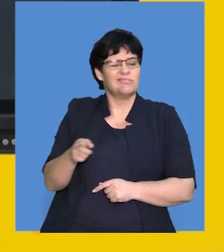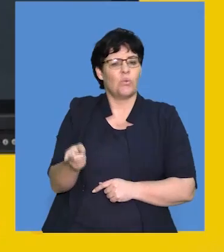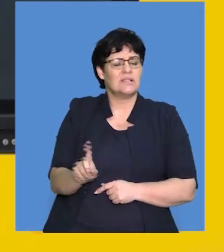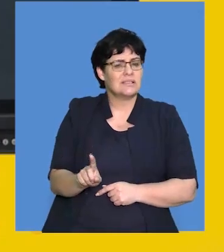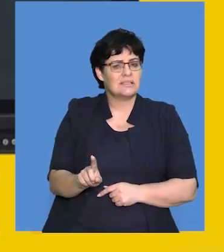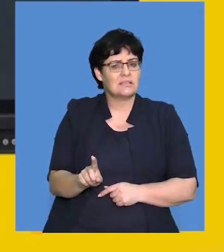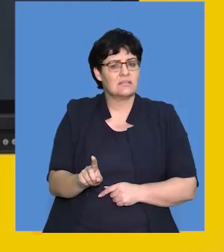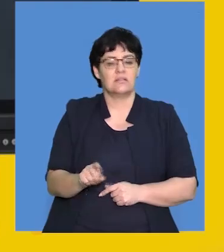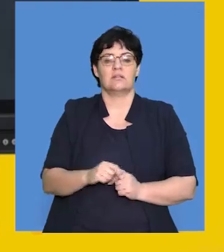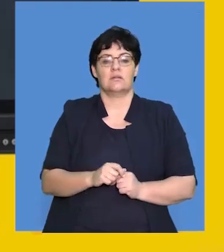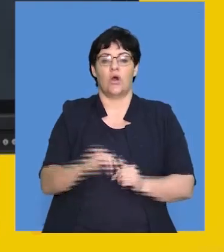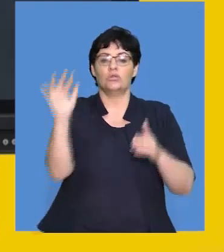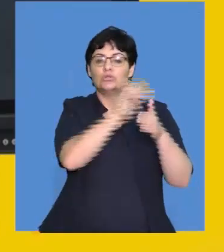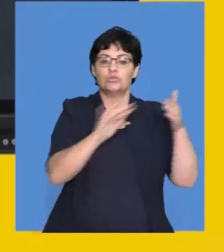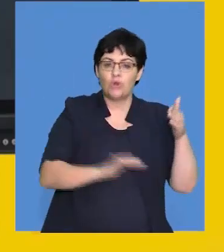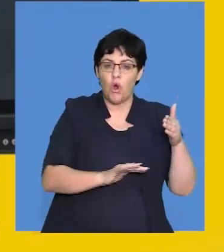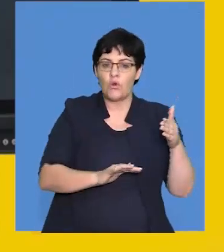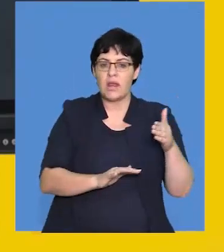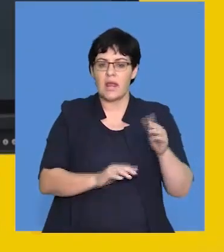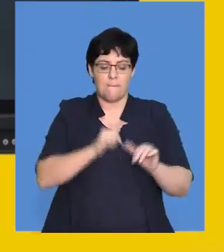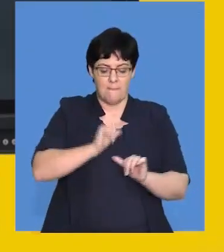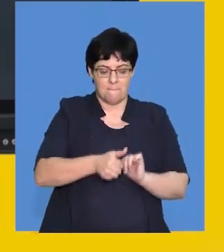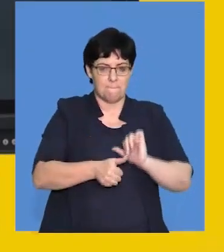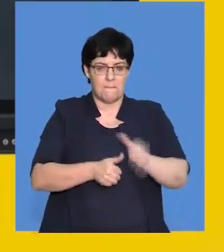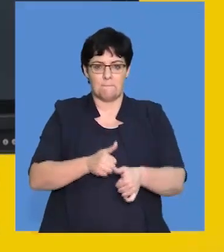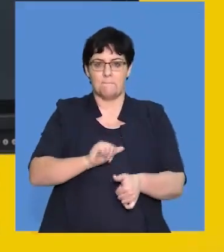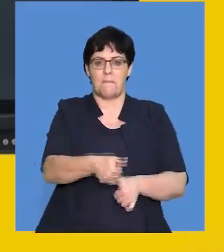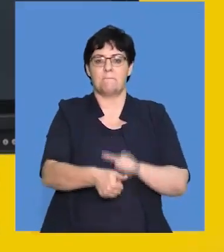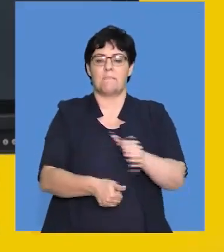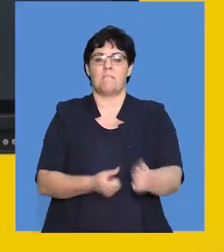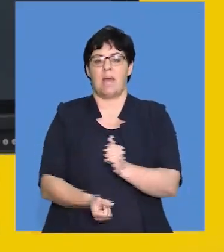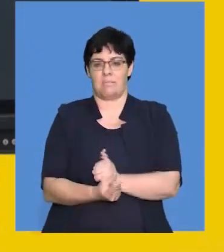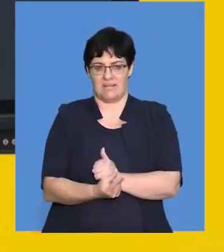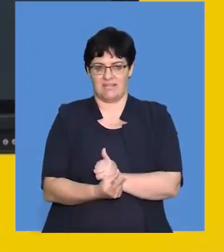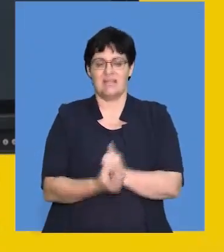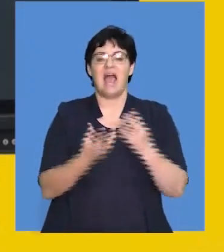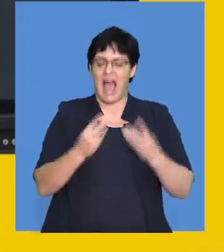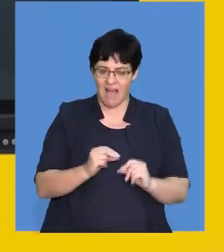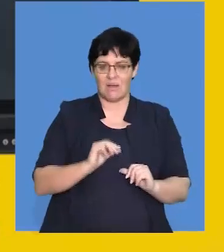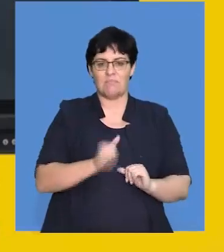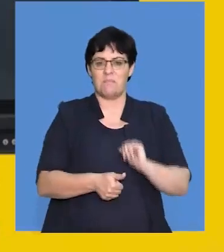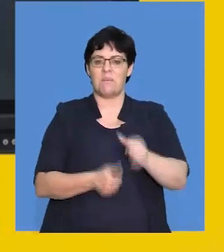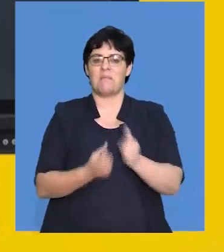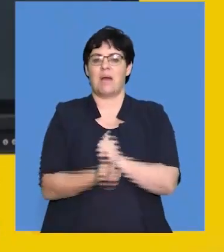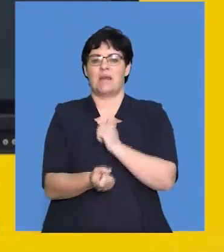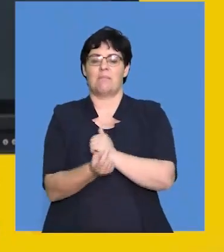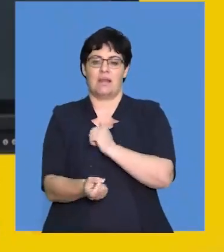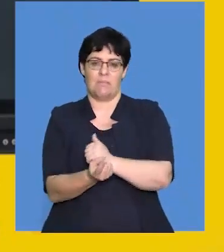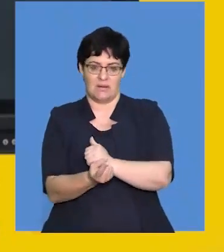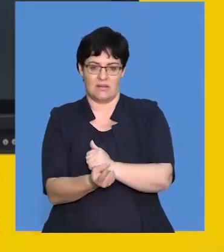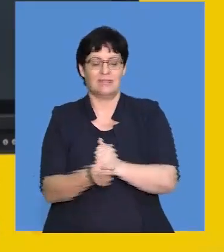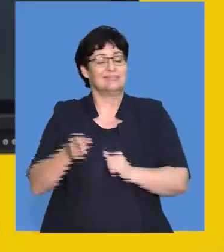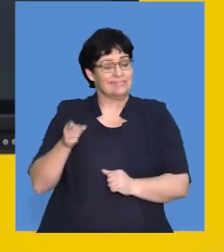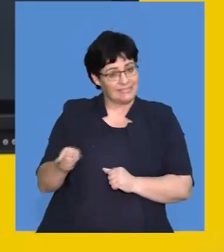is basically how the story is sequenced. The story has a certain sequence of events,